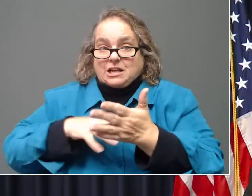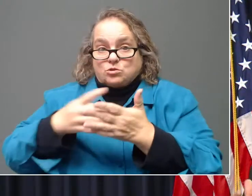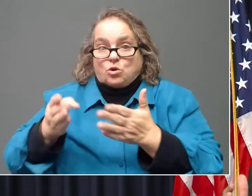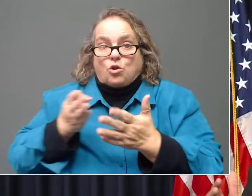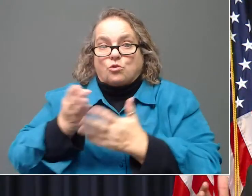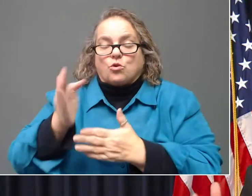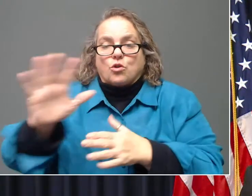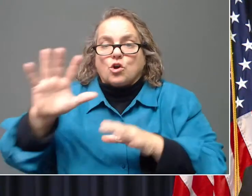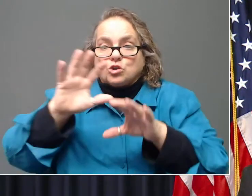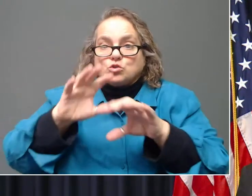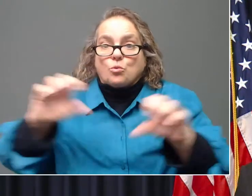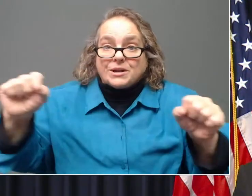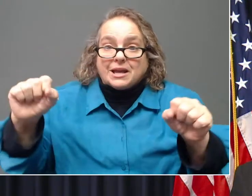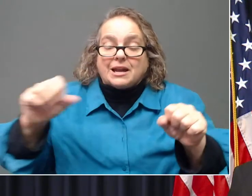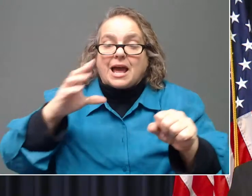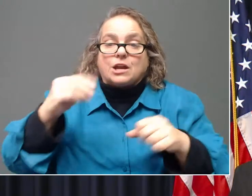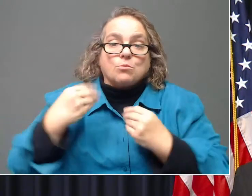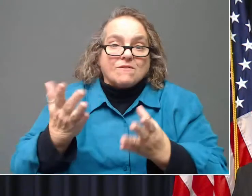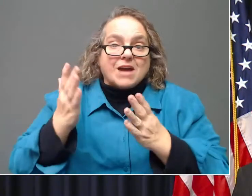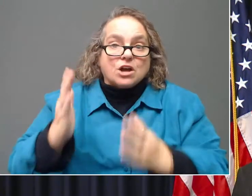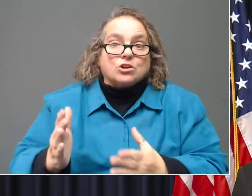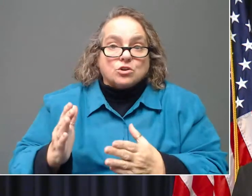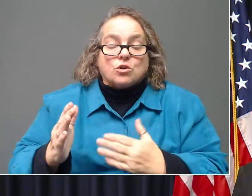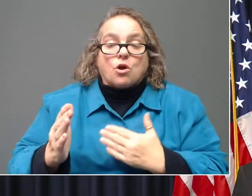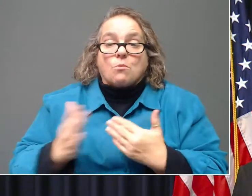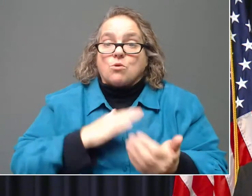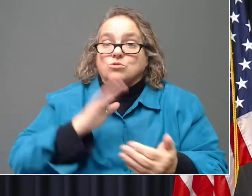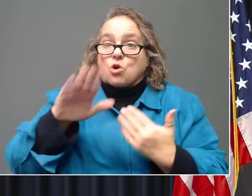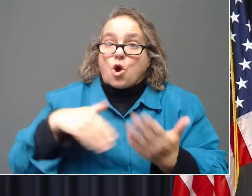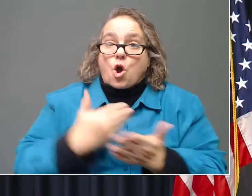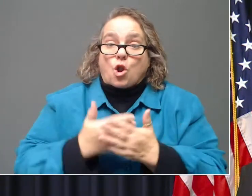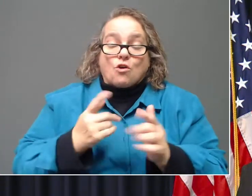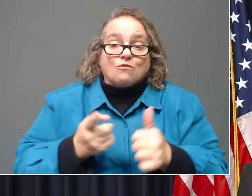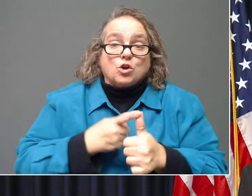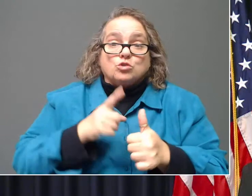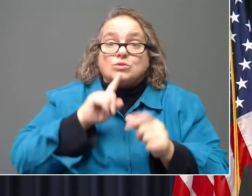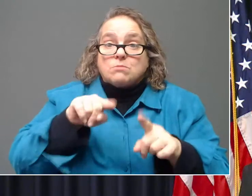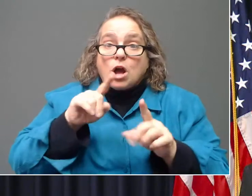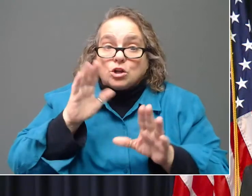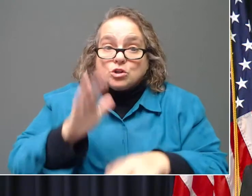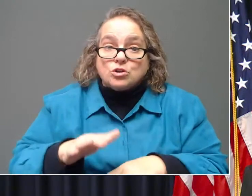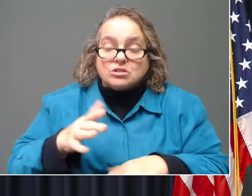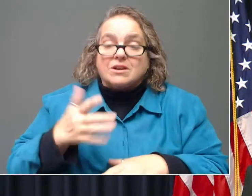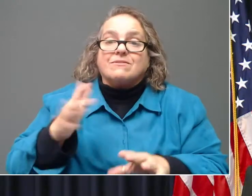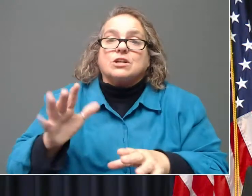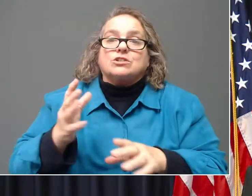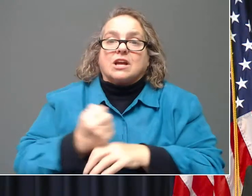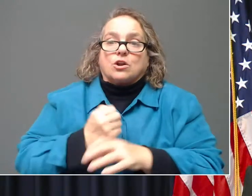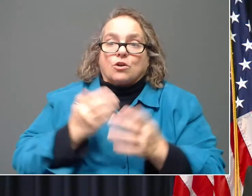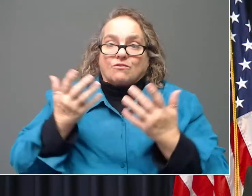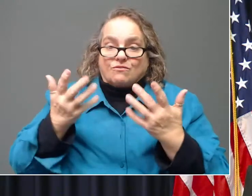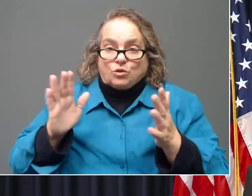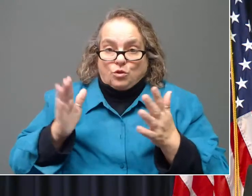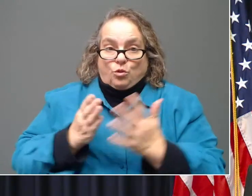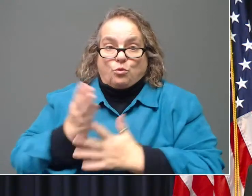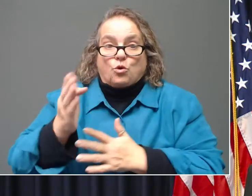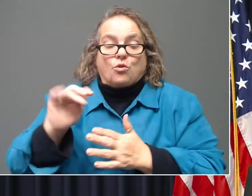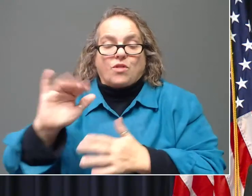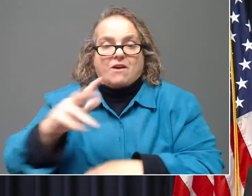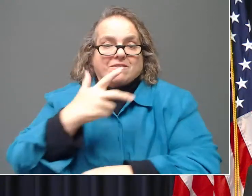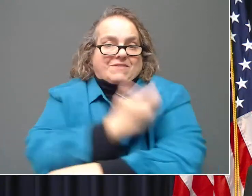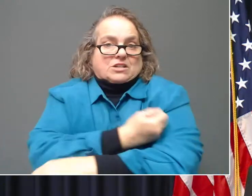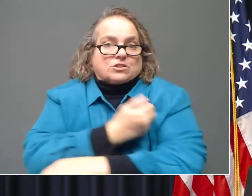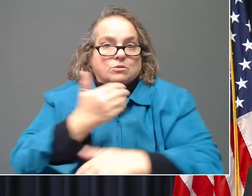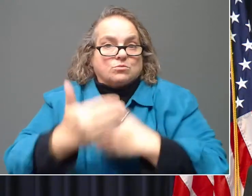and a provider. Just about all of our first responders have already gotten through the vaccination process. So this is the largest